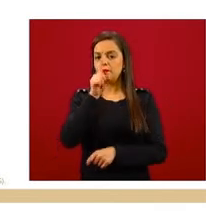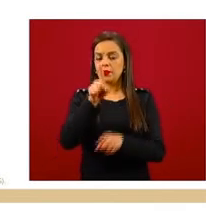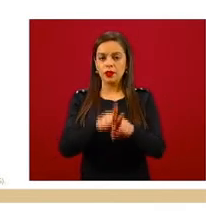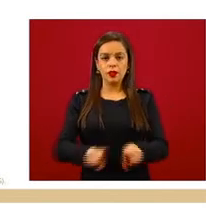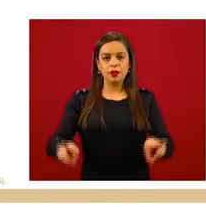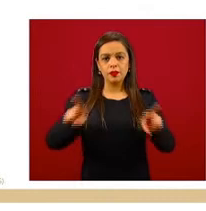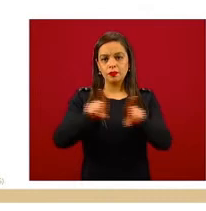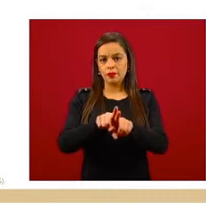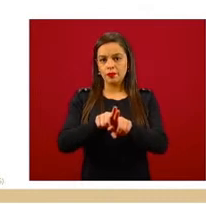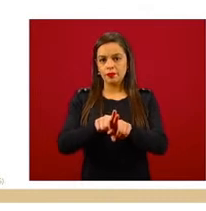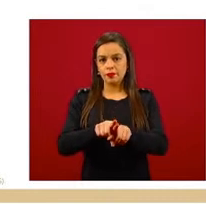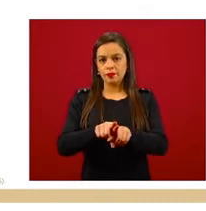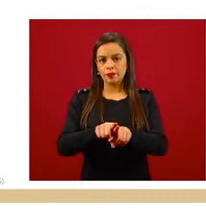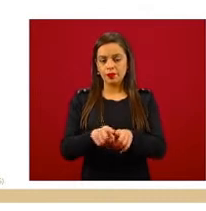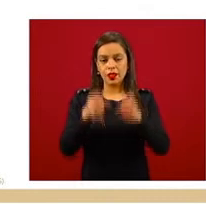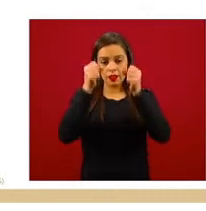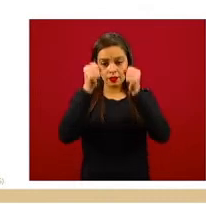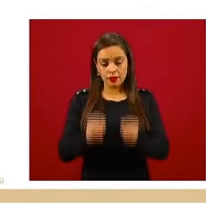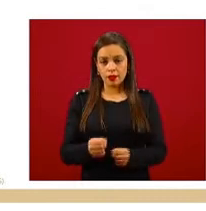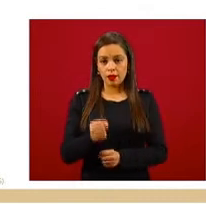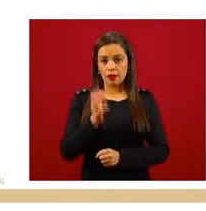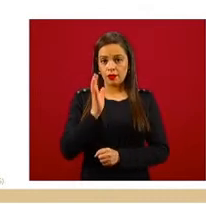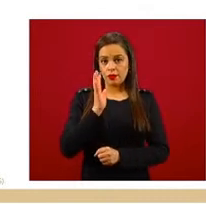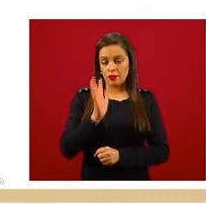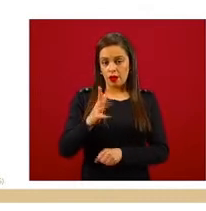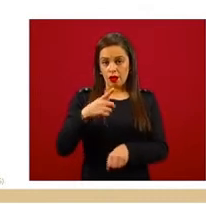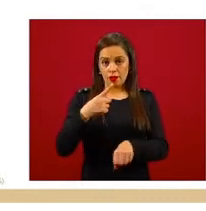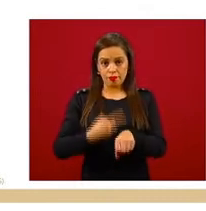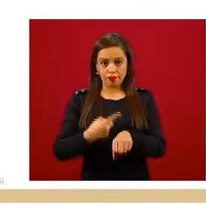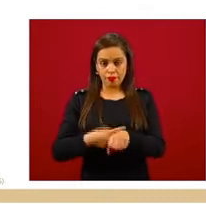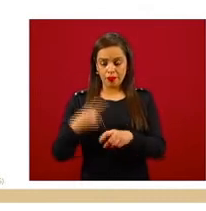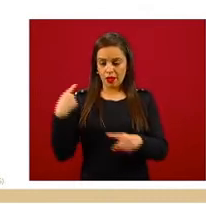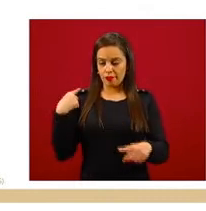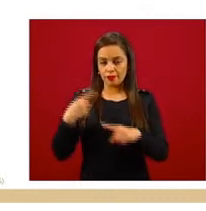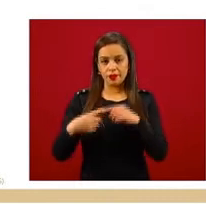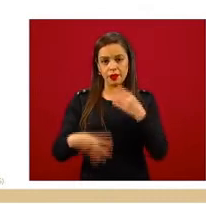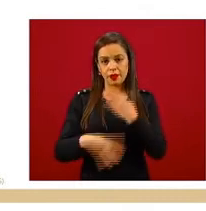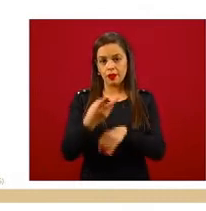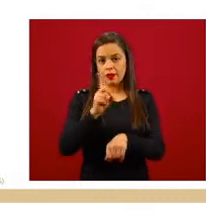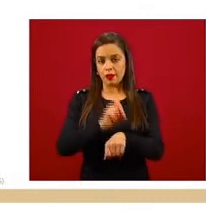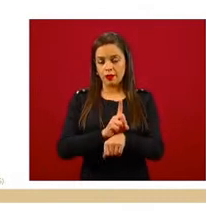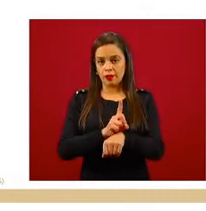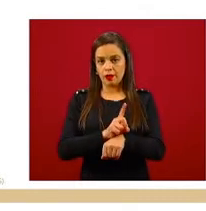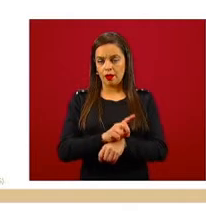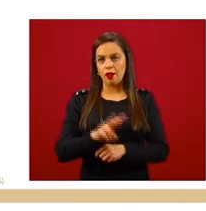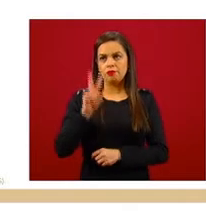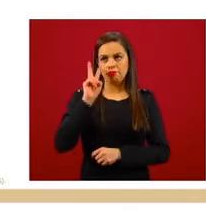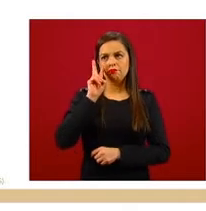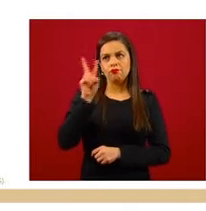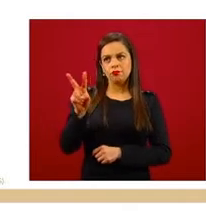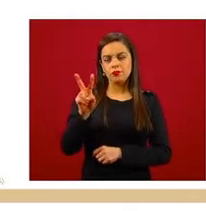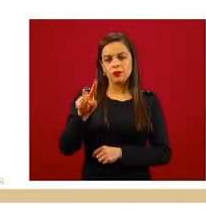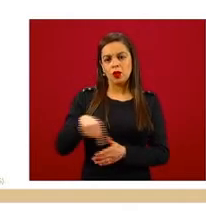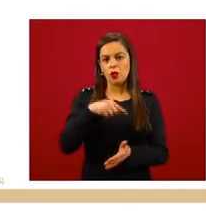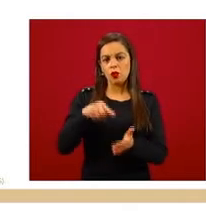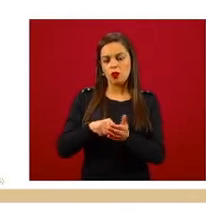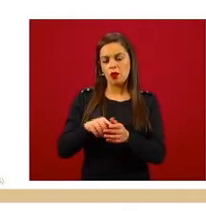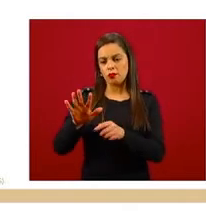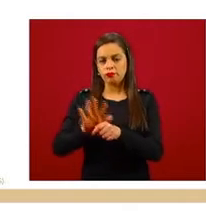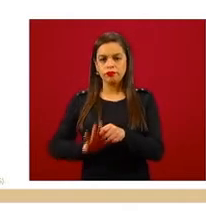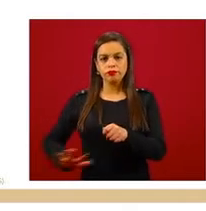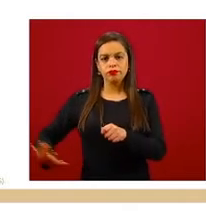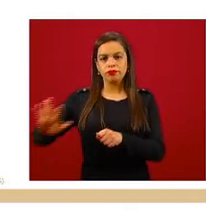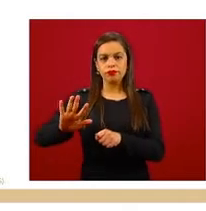es decir, son los casos had confirmados stable, en estos últimos which are the confirmed 14 días, cases y empieza a in the llamar un poco past la atención la 14 región days. del Mediterráneo